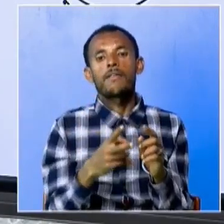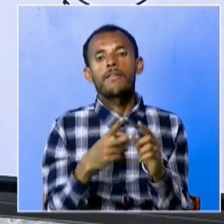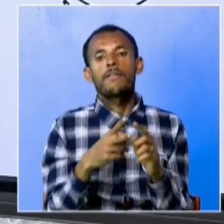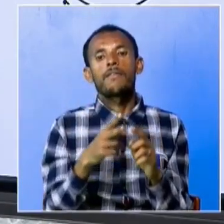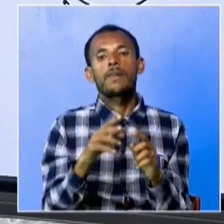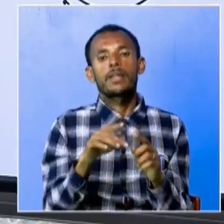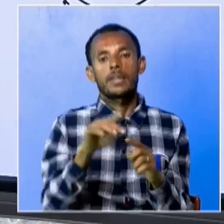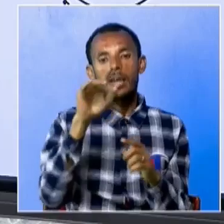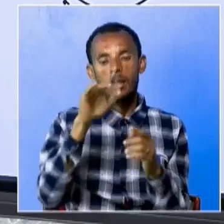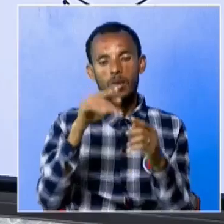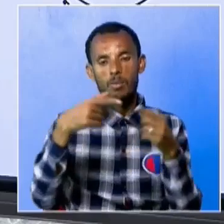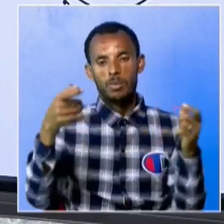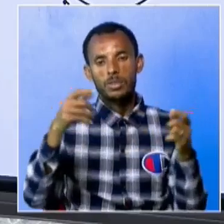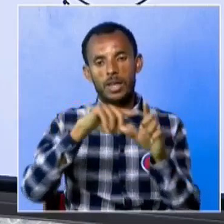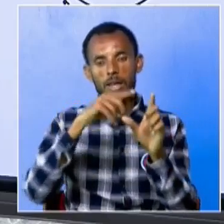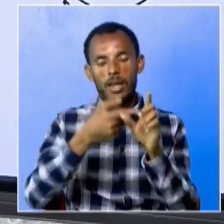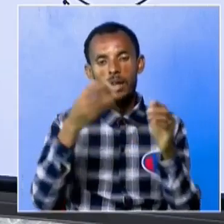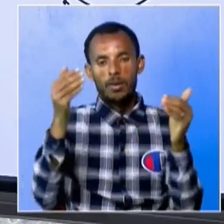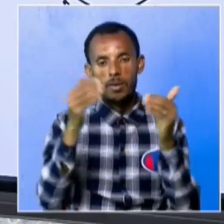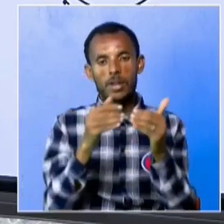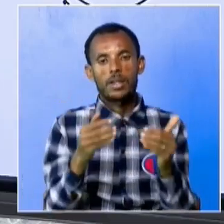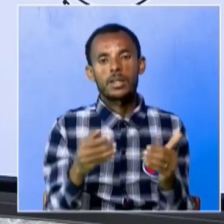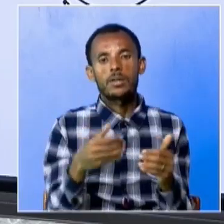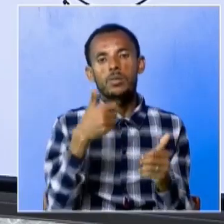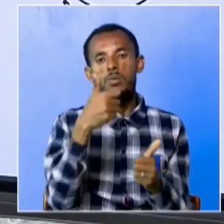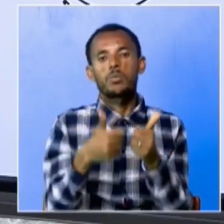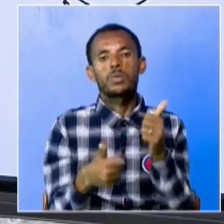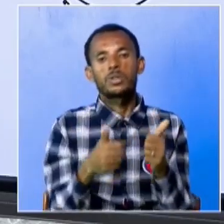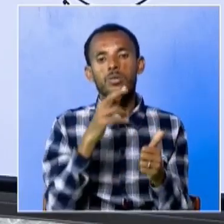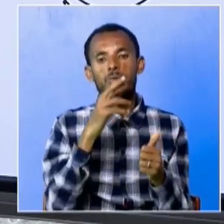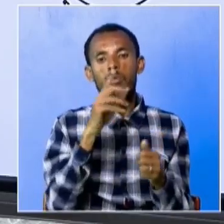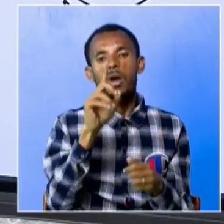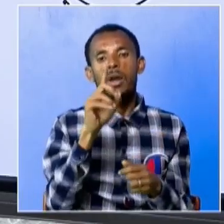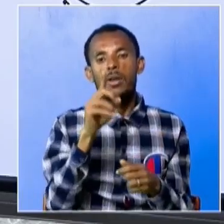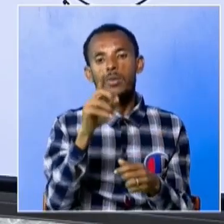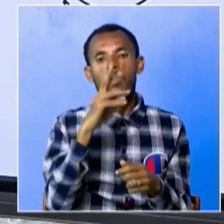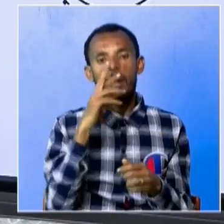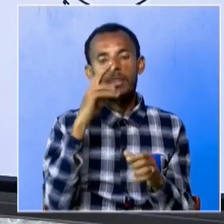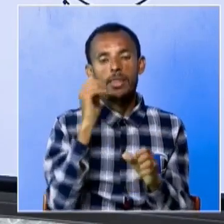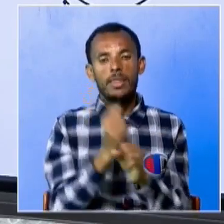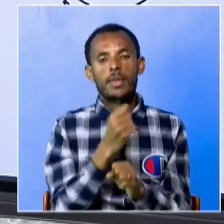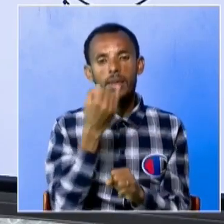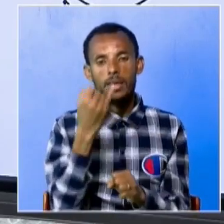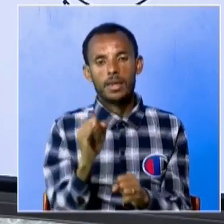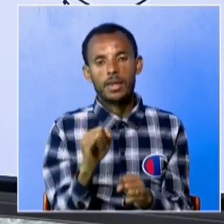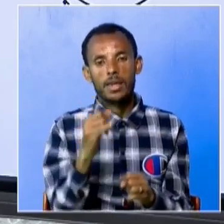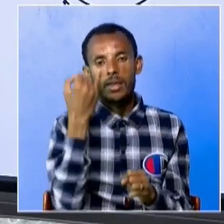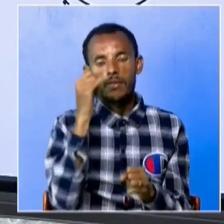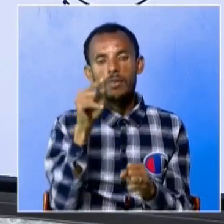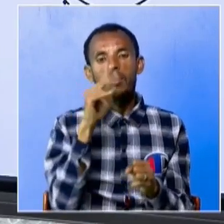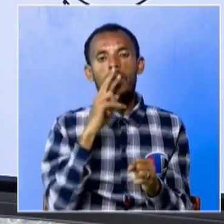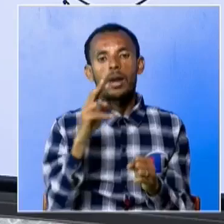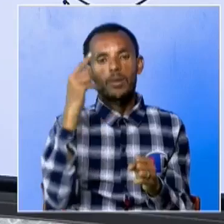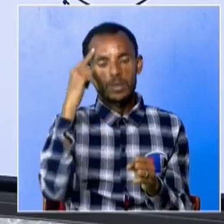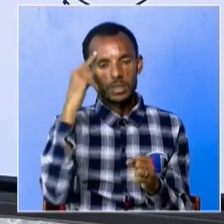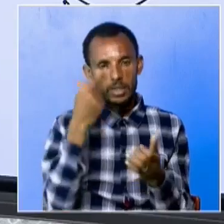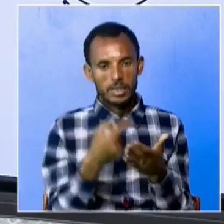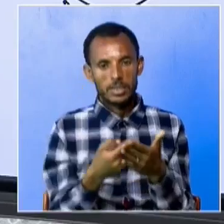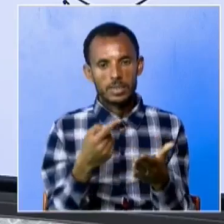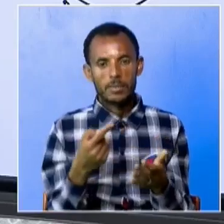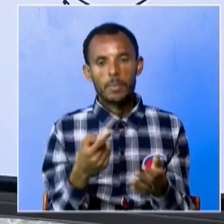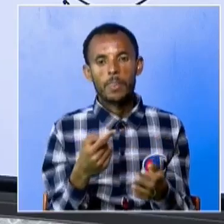are congruent, so it doesn't matter which one you are taking. So if you are considering this